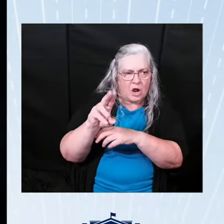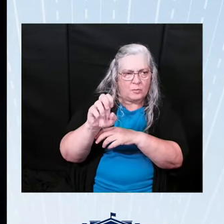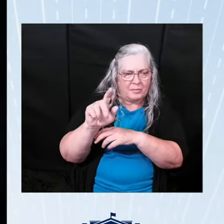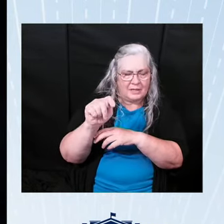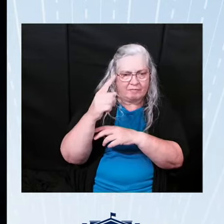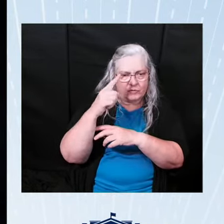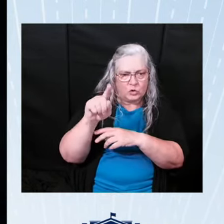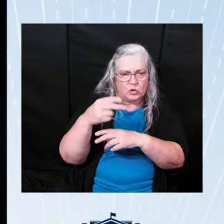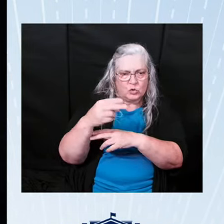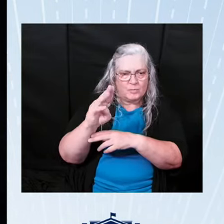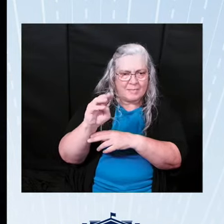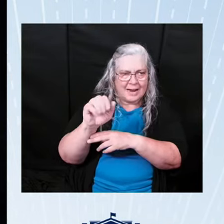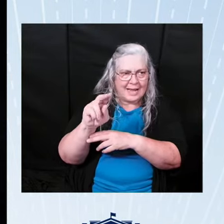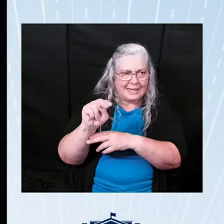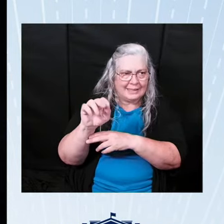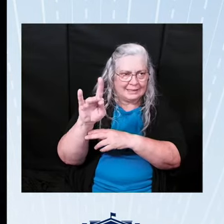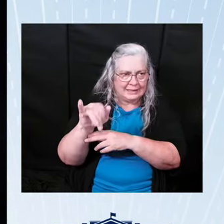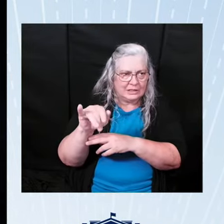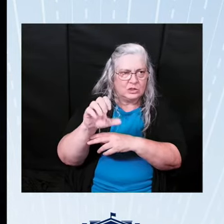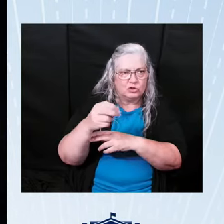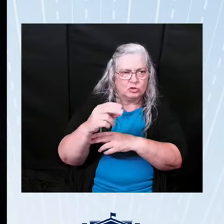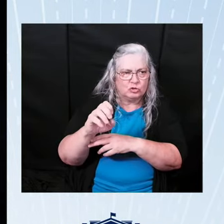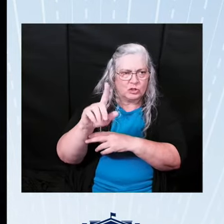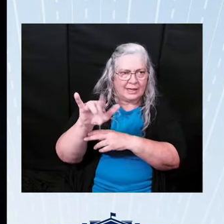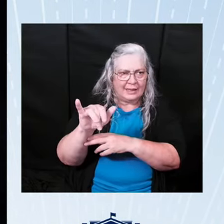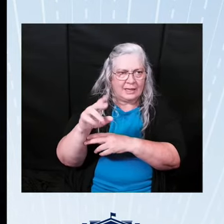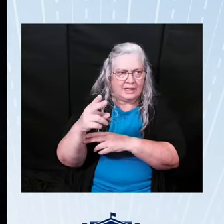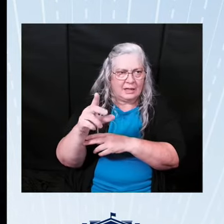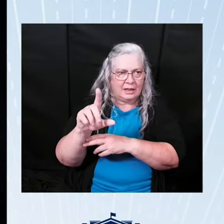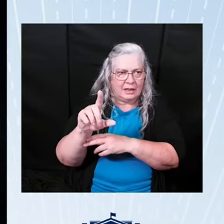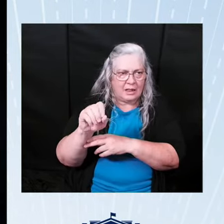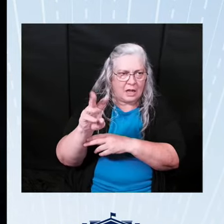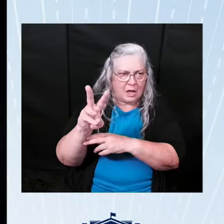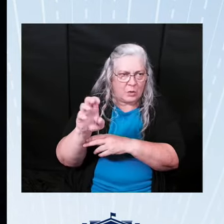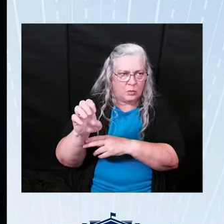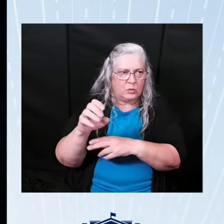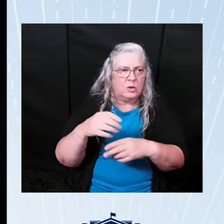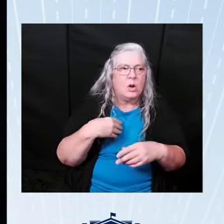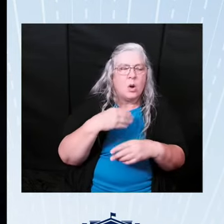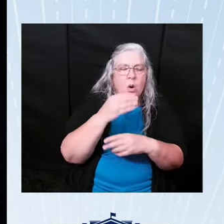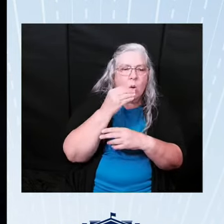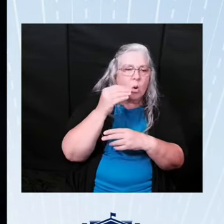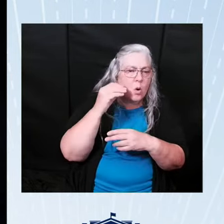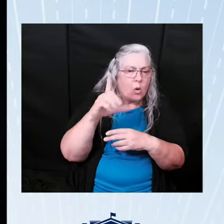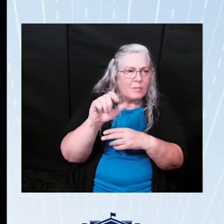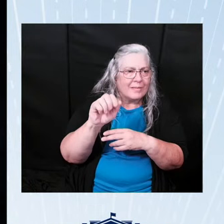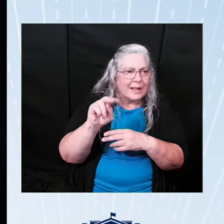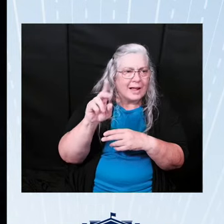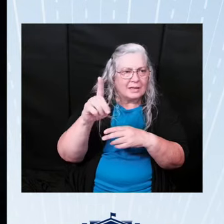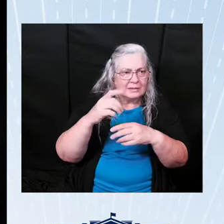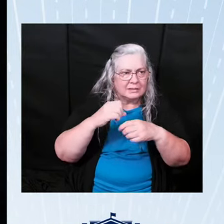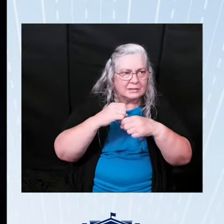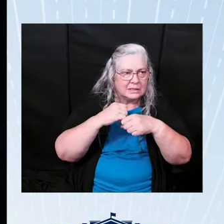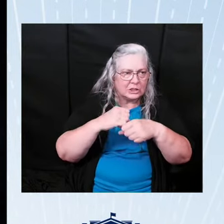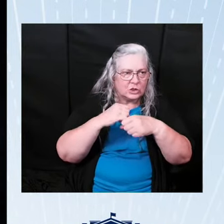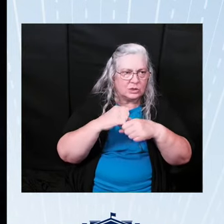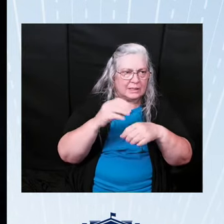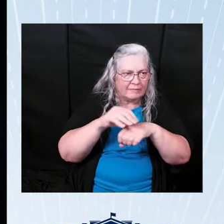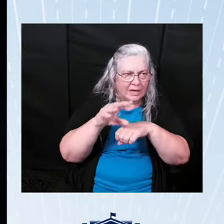federal government. So our first speaker is going to be Secretary Holland, who is hopefully joining us on Zoom.